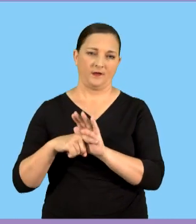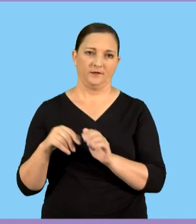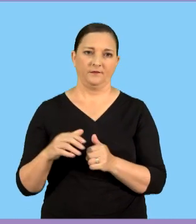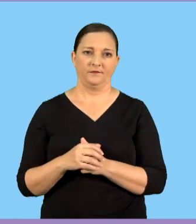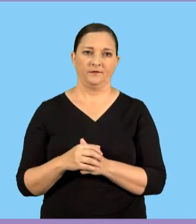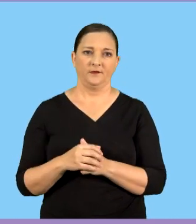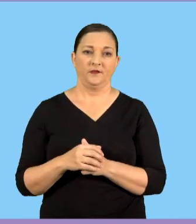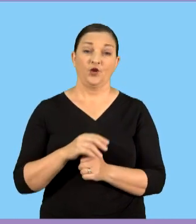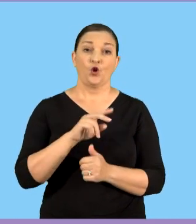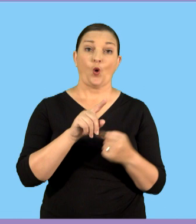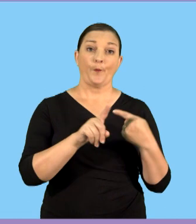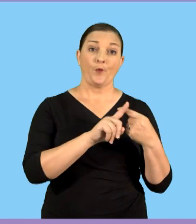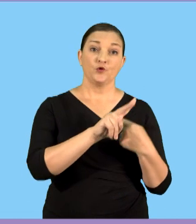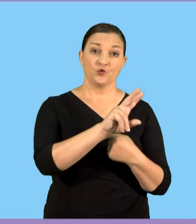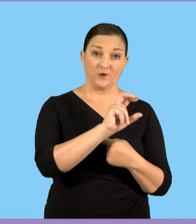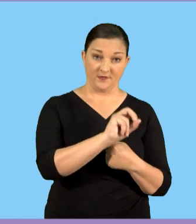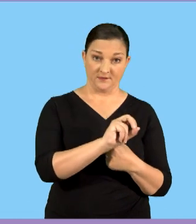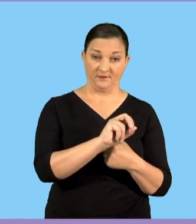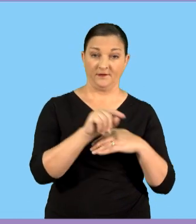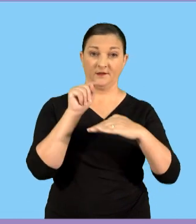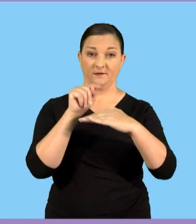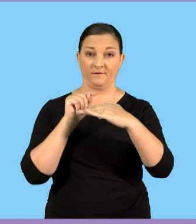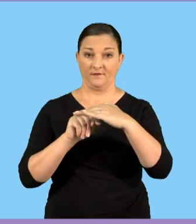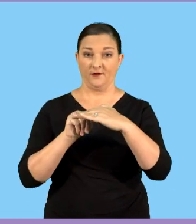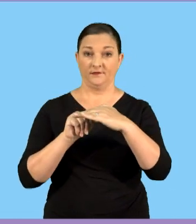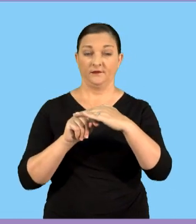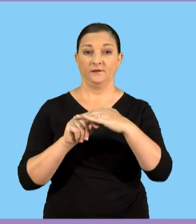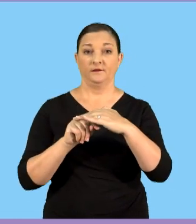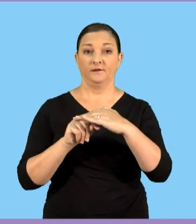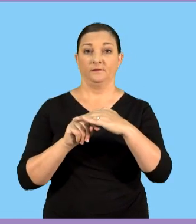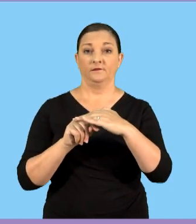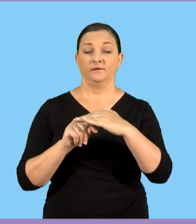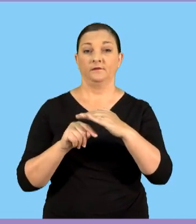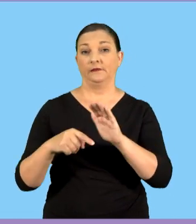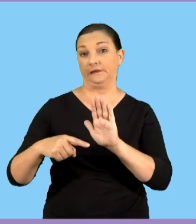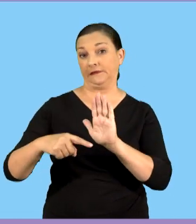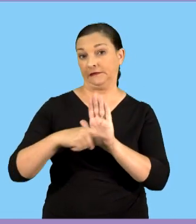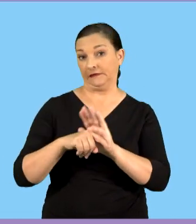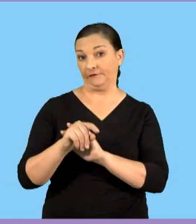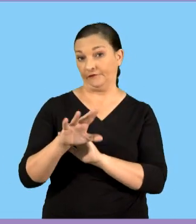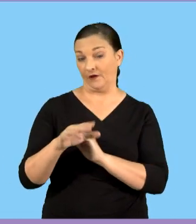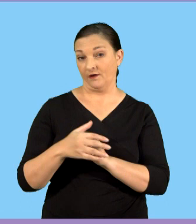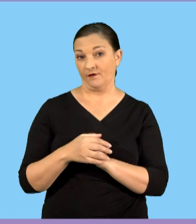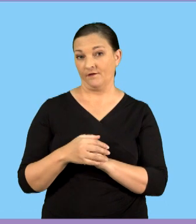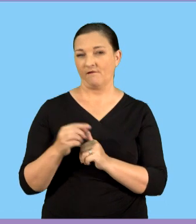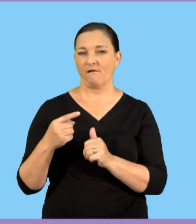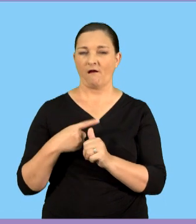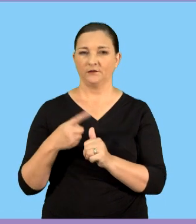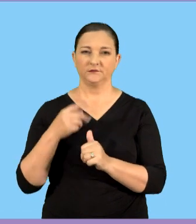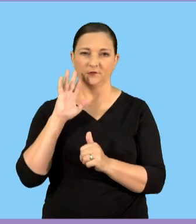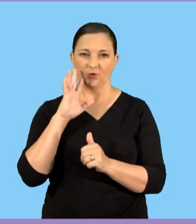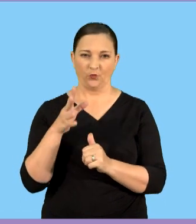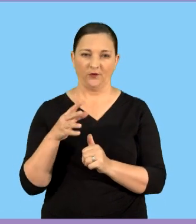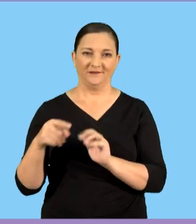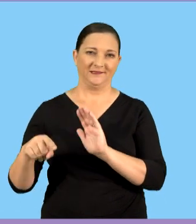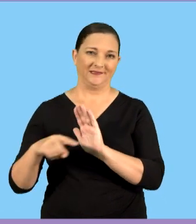number. For example, here, if I have a positive 20 divided by a negative 5, the answer is going to